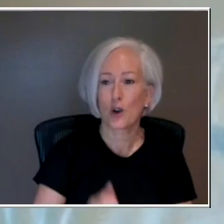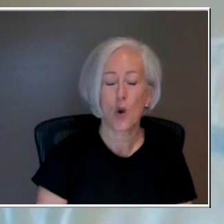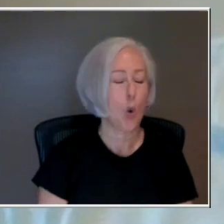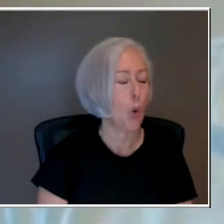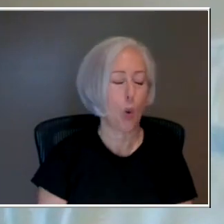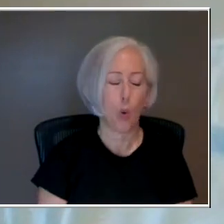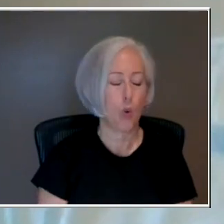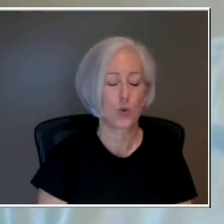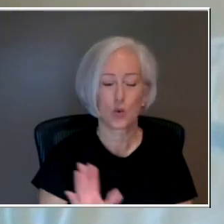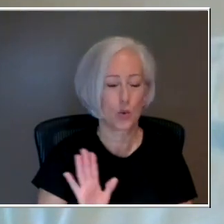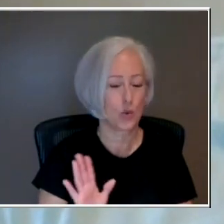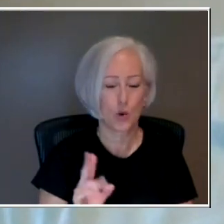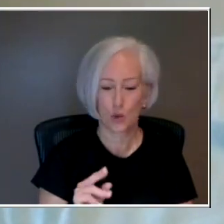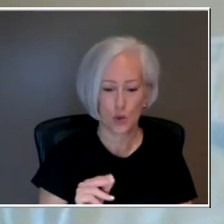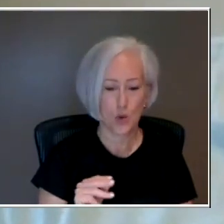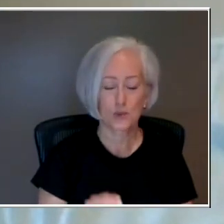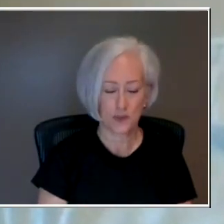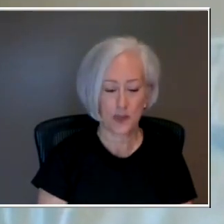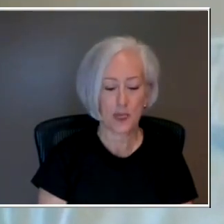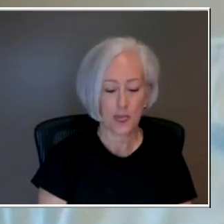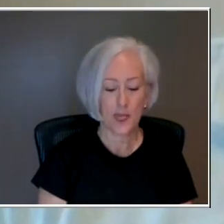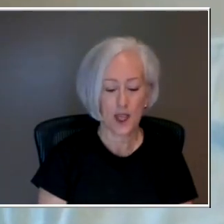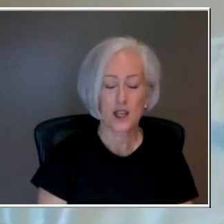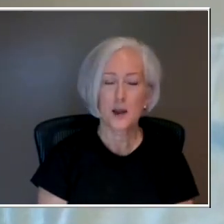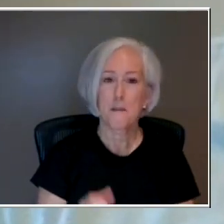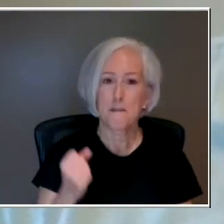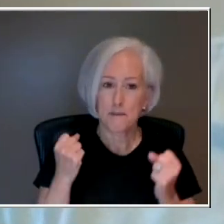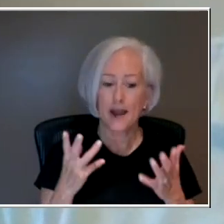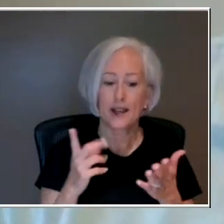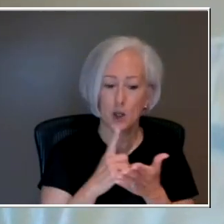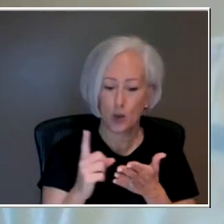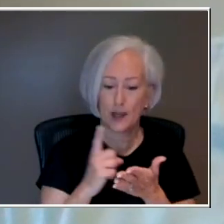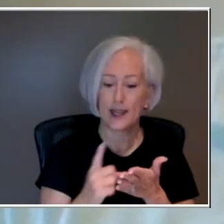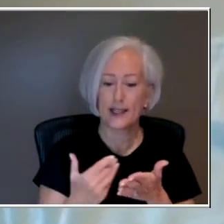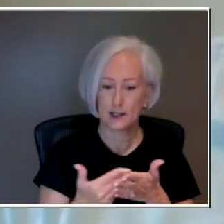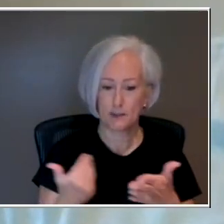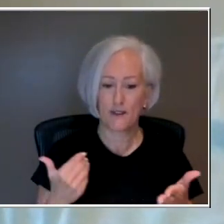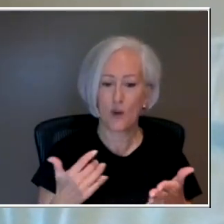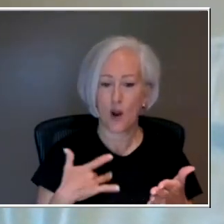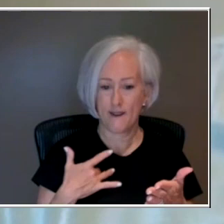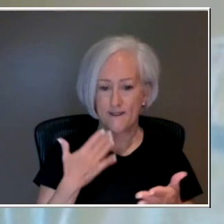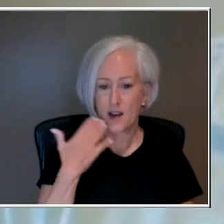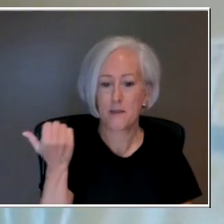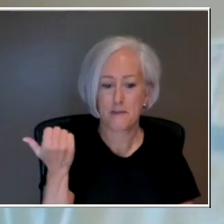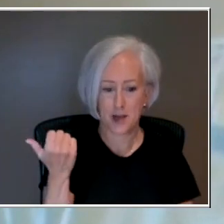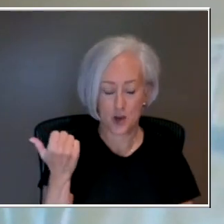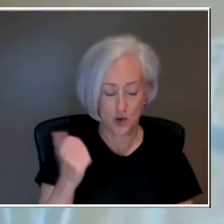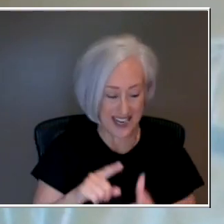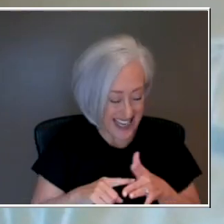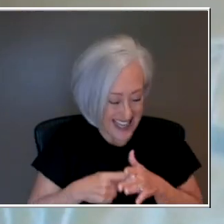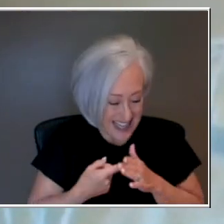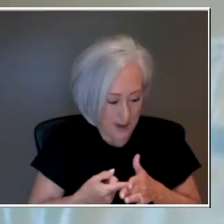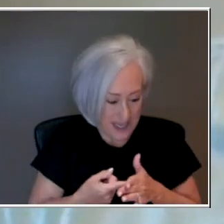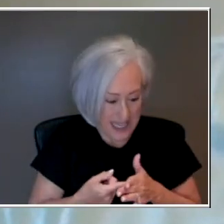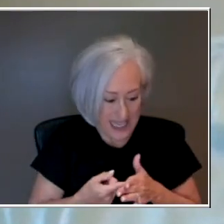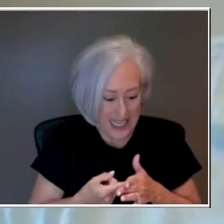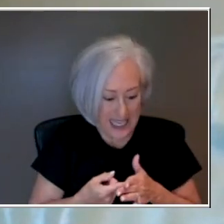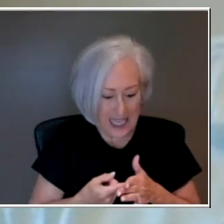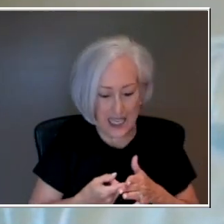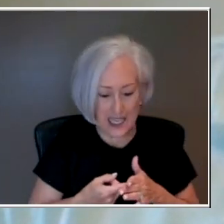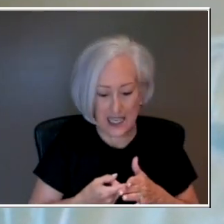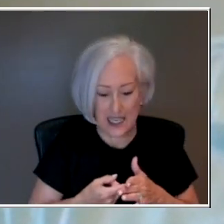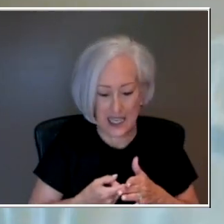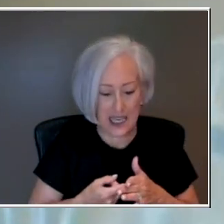no. Yeah. It was weeks before I started feeling better. And at the beginning, I don't think I got out of bed the